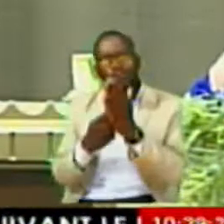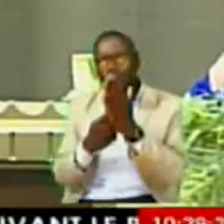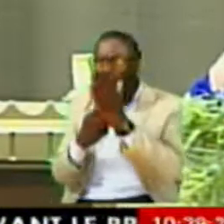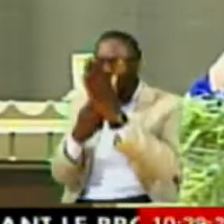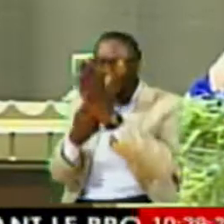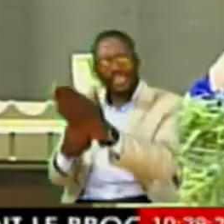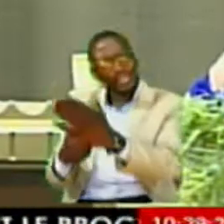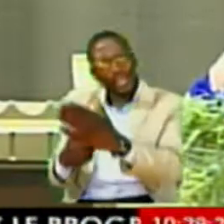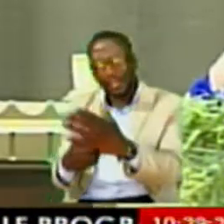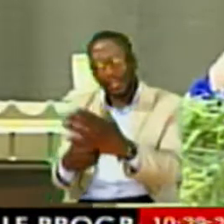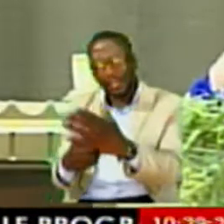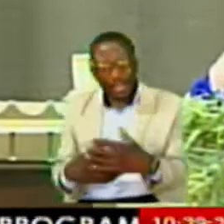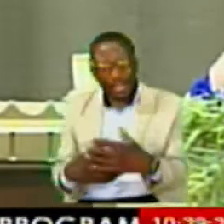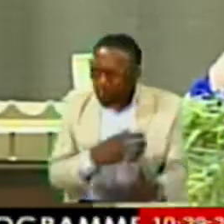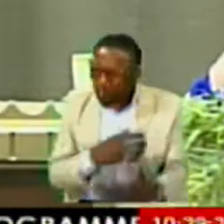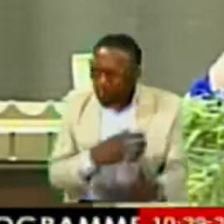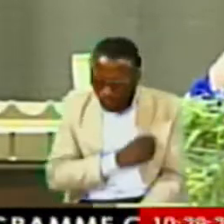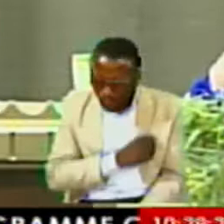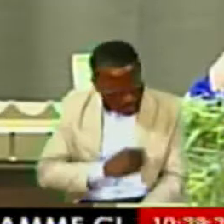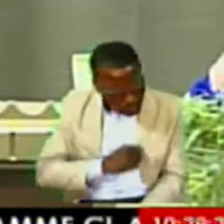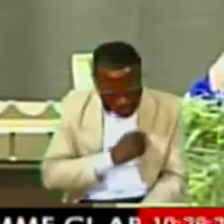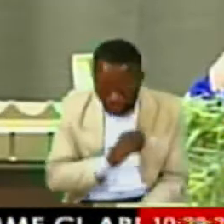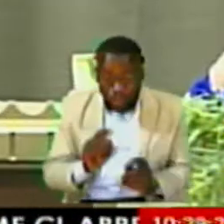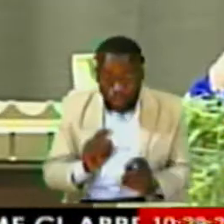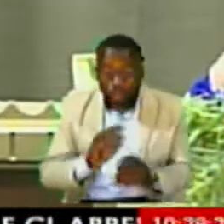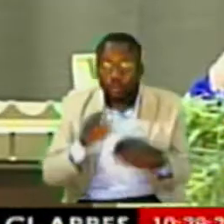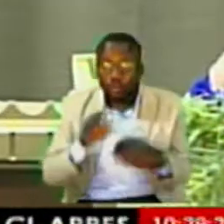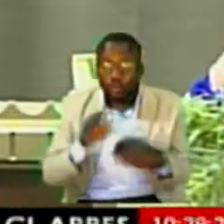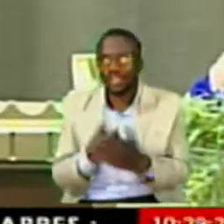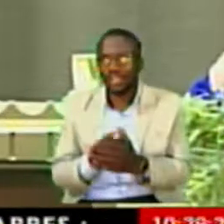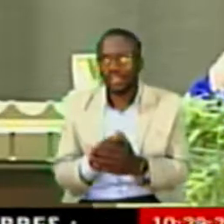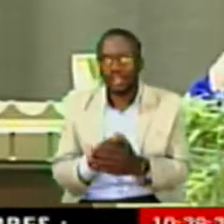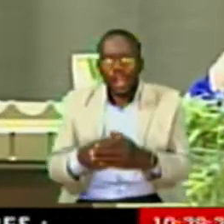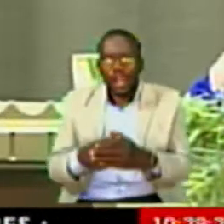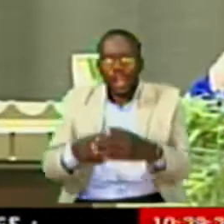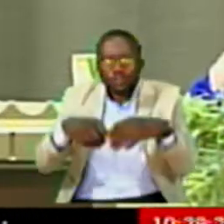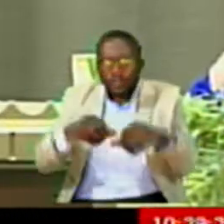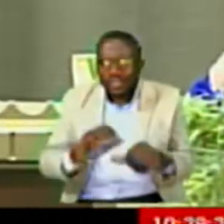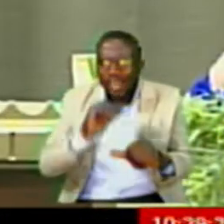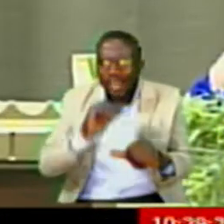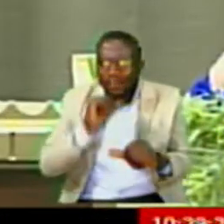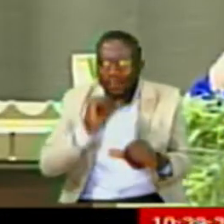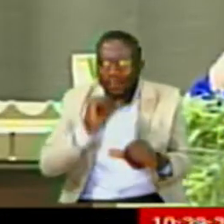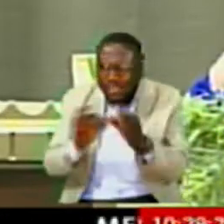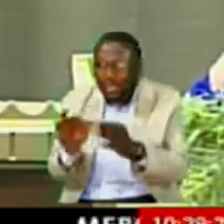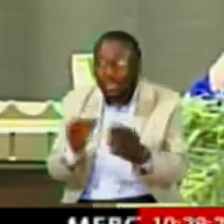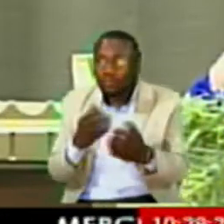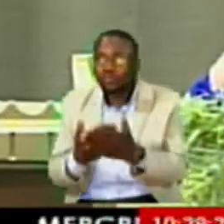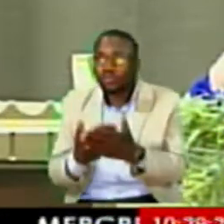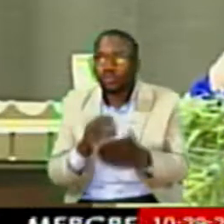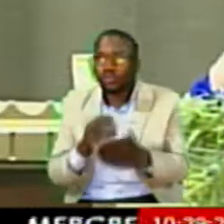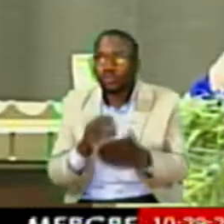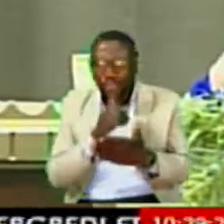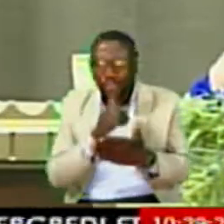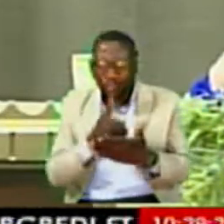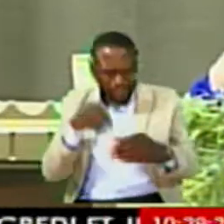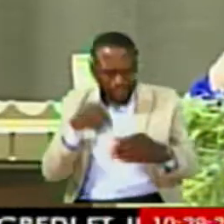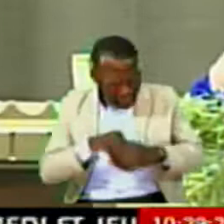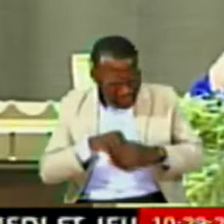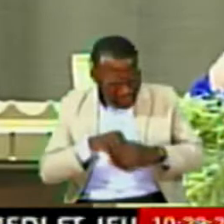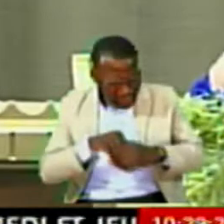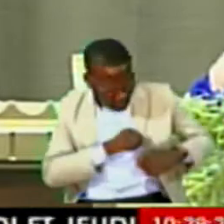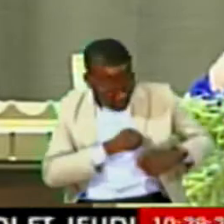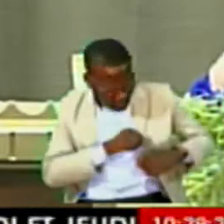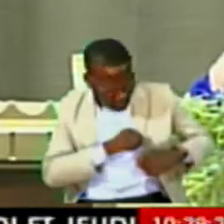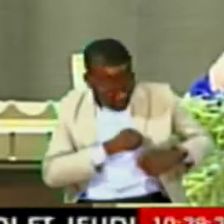By uttering the groanings which cannot be uttered. Ce que vous mettez dans votre cœur, what you are putting in your heart. C'est que l'esprit les utilise pour the Spirit la